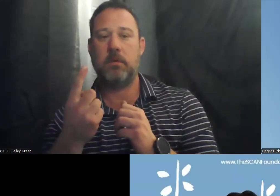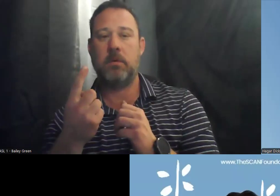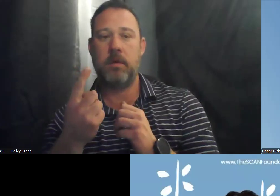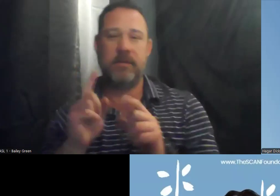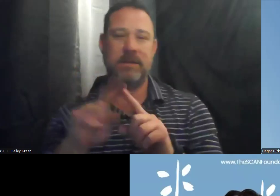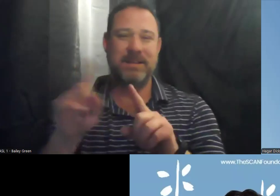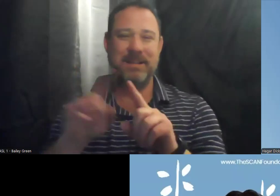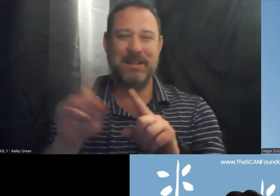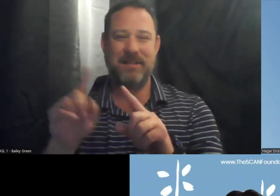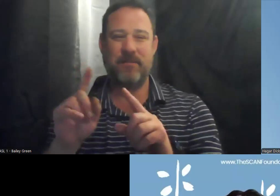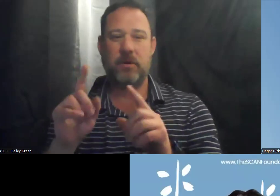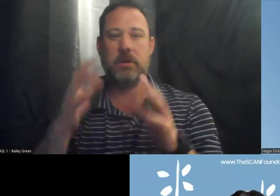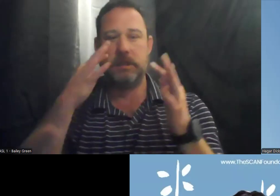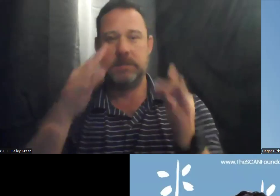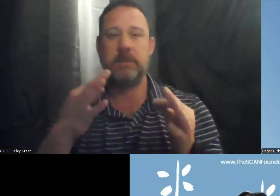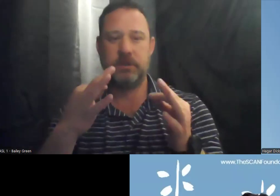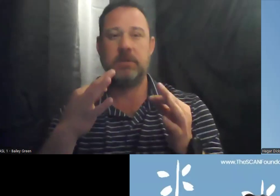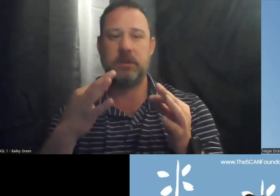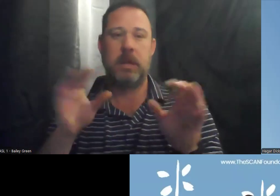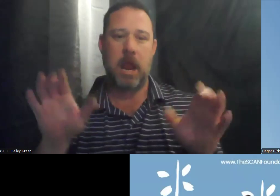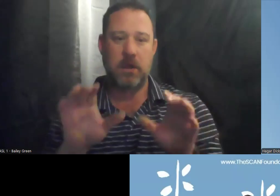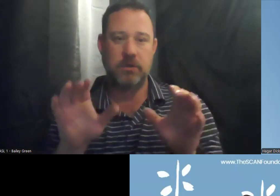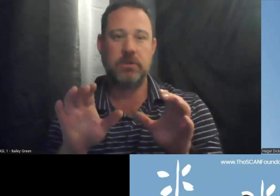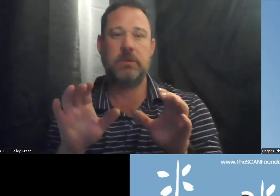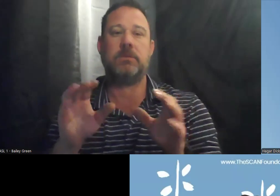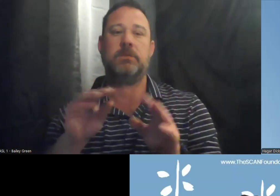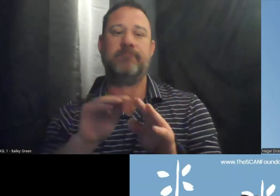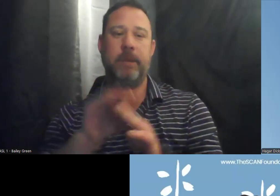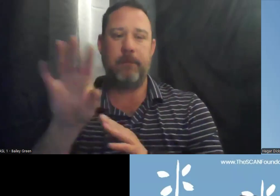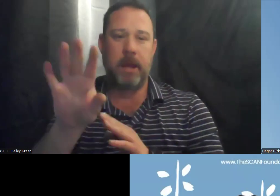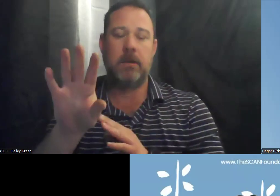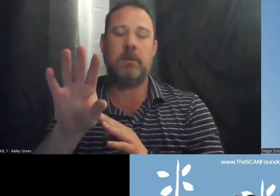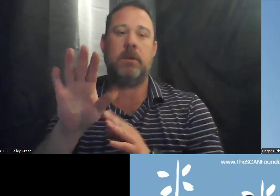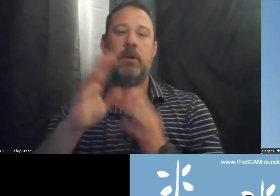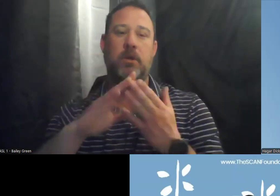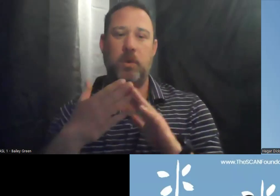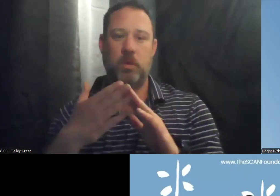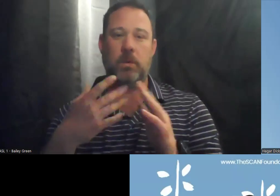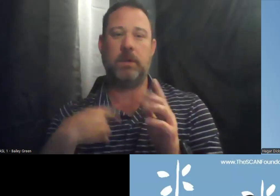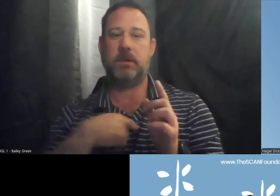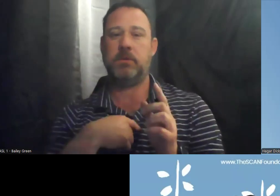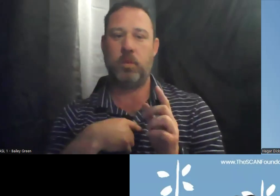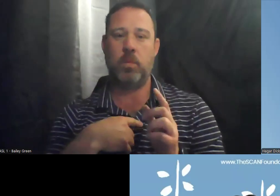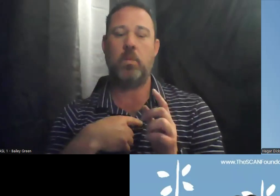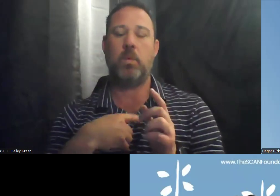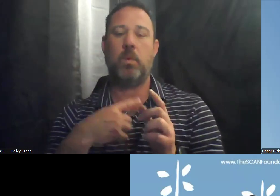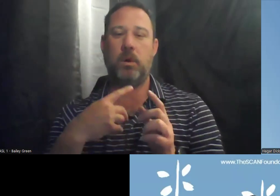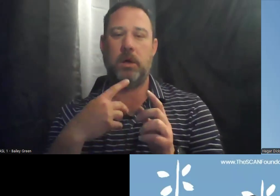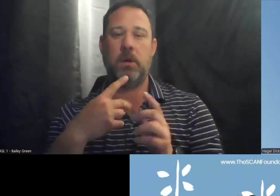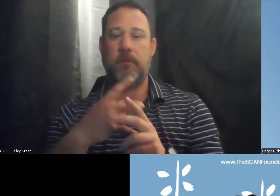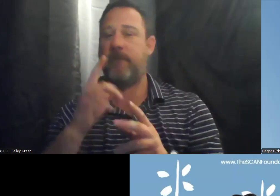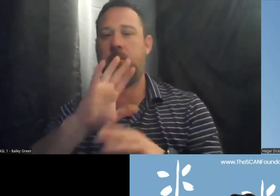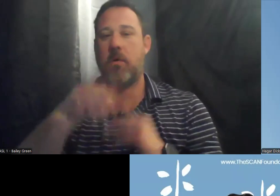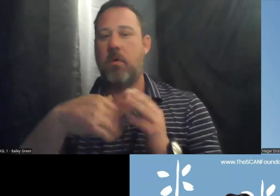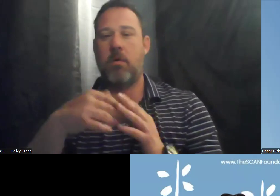different decisions that are coming down and actions are impacting communities we care about, from all